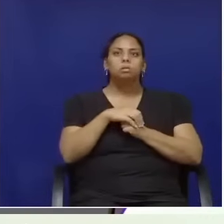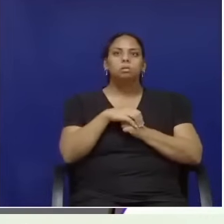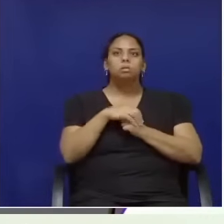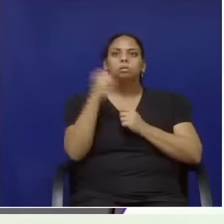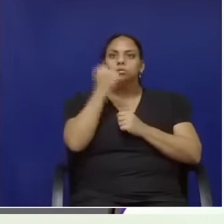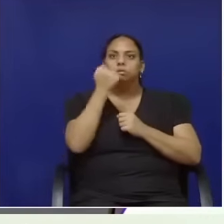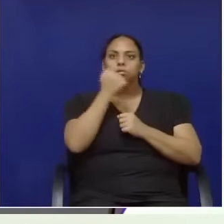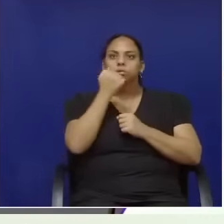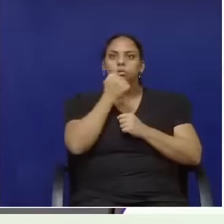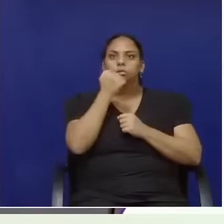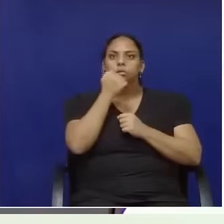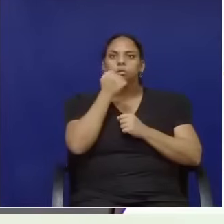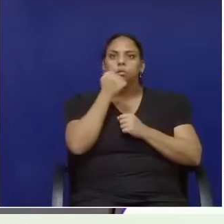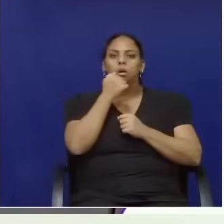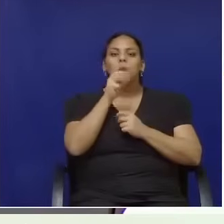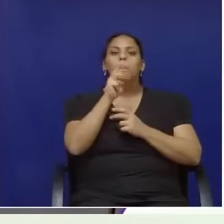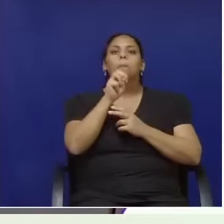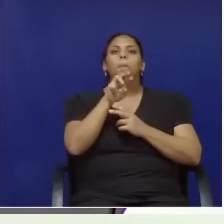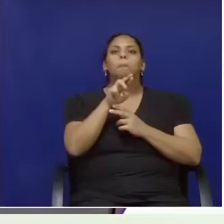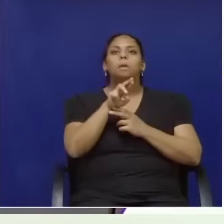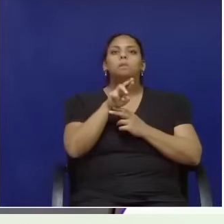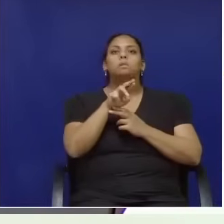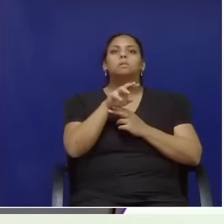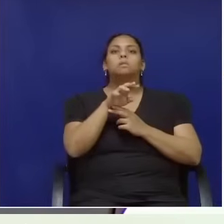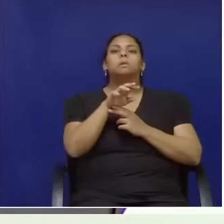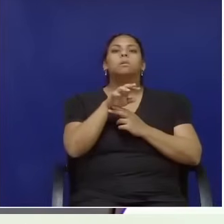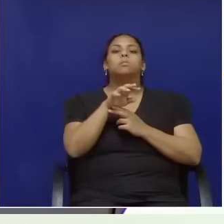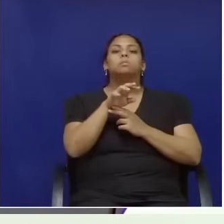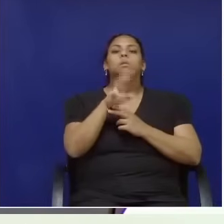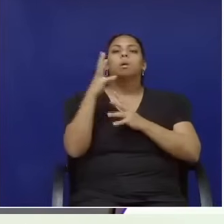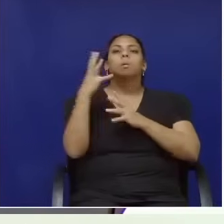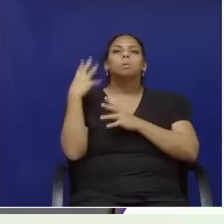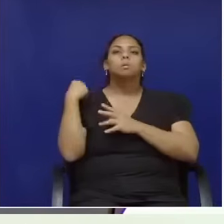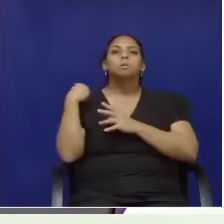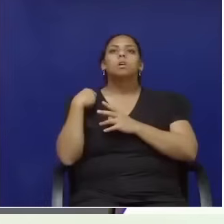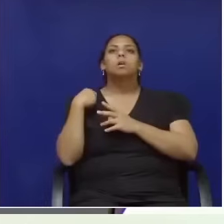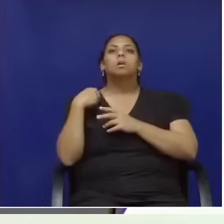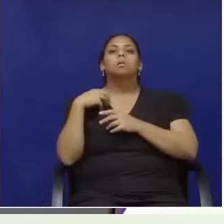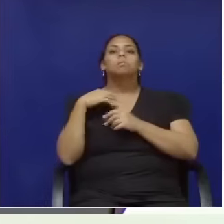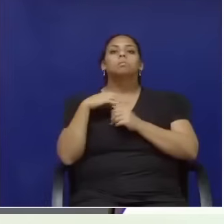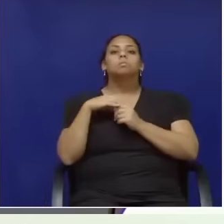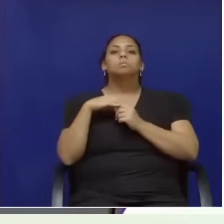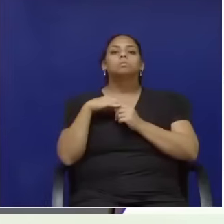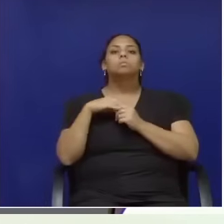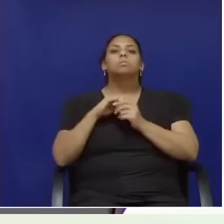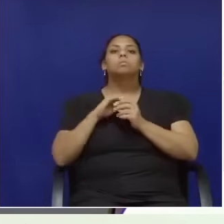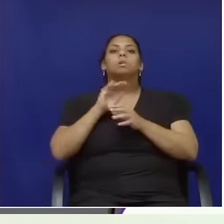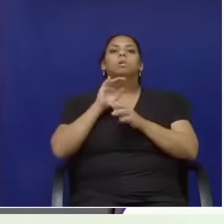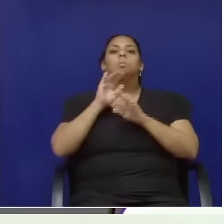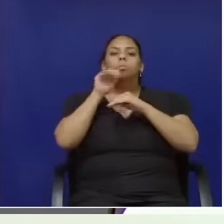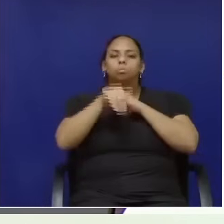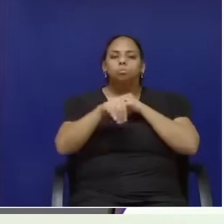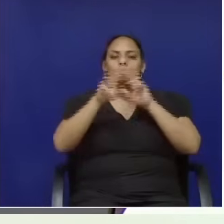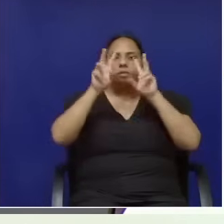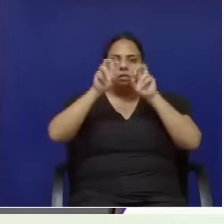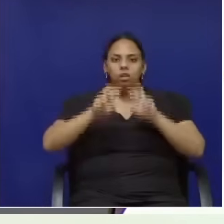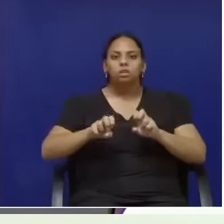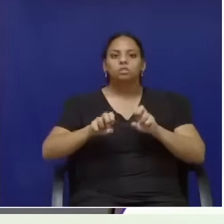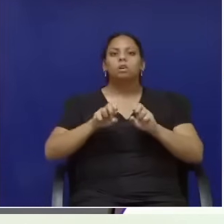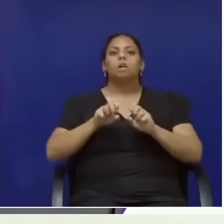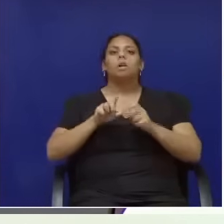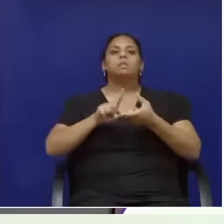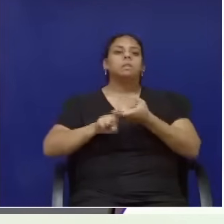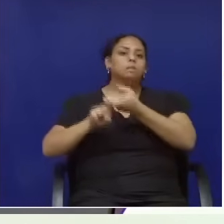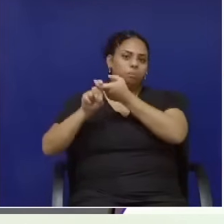sorry about that. Minister, beyond the initiation of internal investigations or precautionary suspensions,